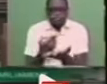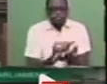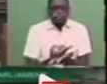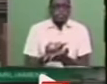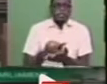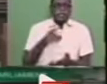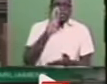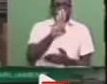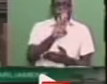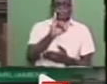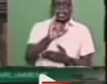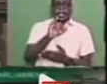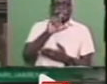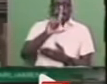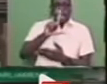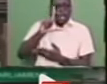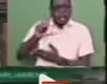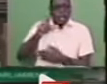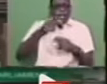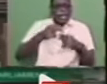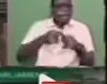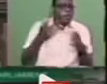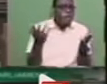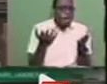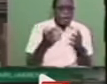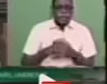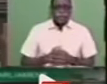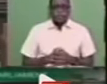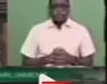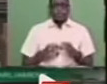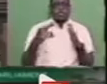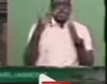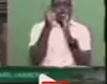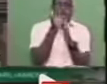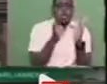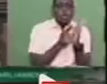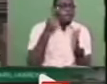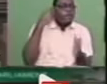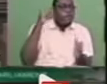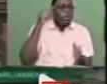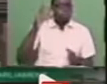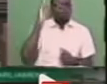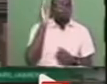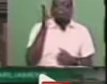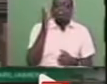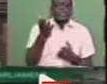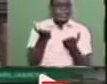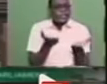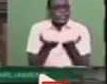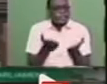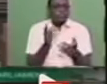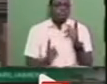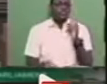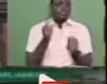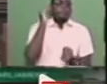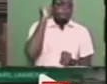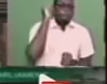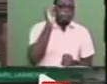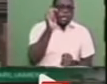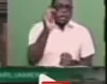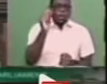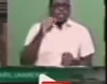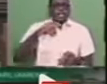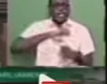to Provide for the Service of Trinidad and Tobago for the financial year ending on the 30th day of September